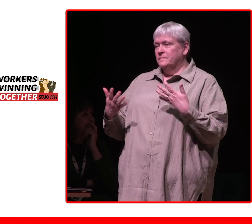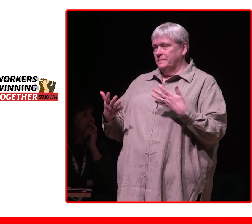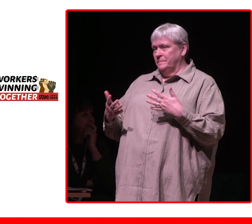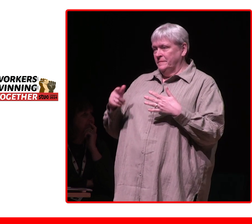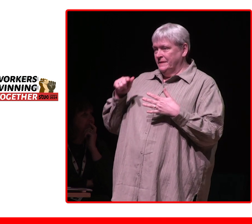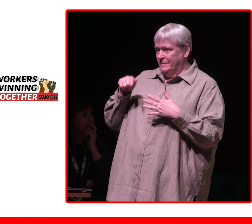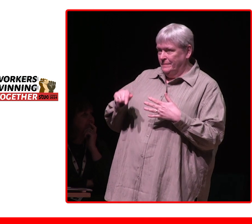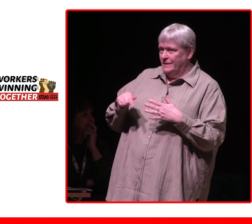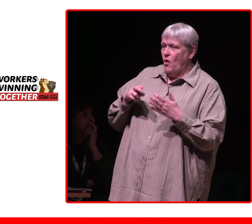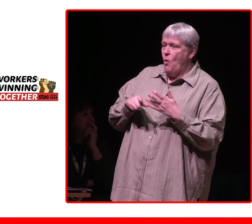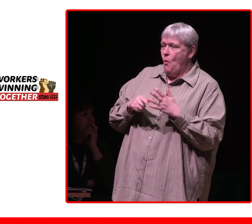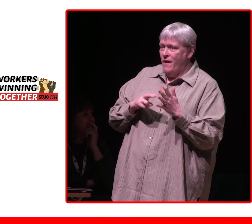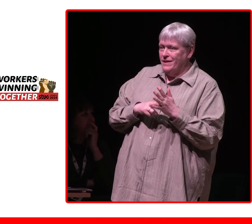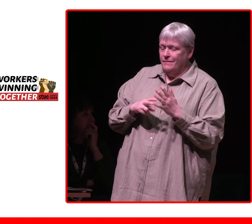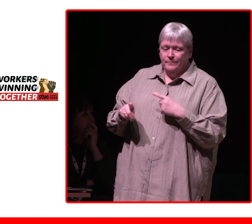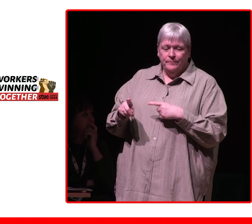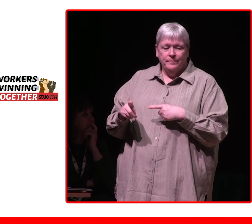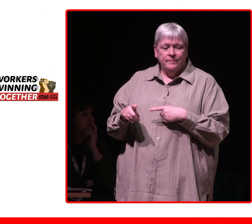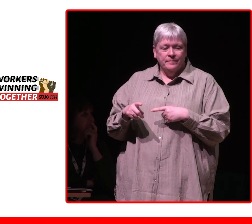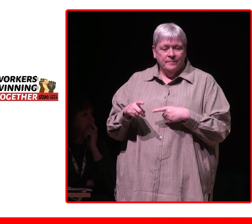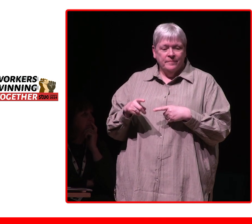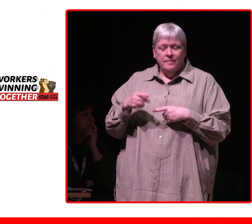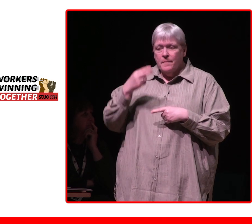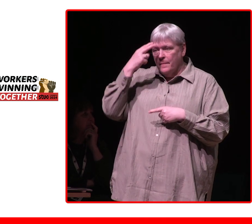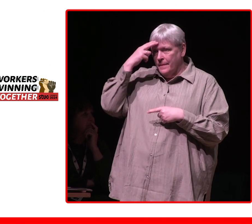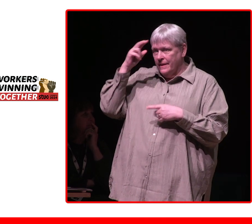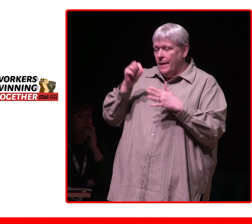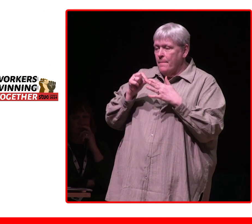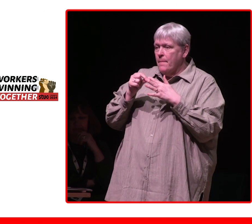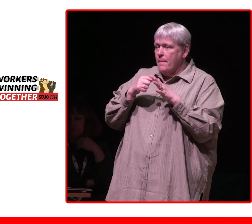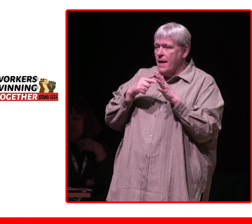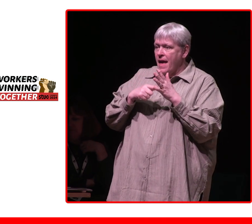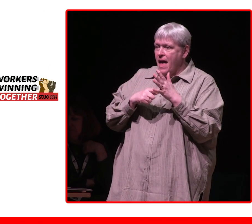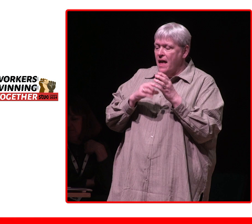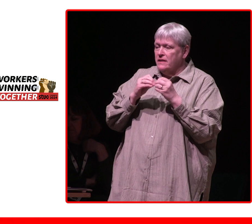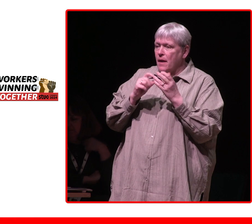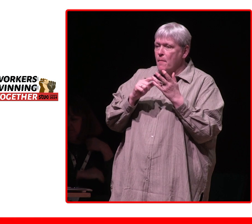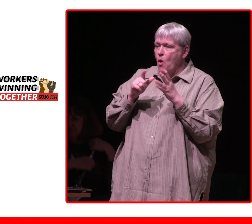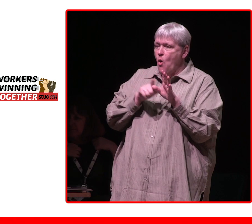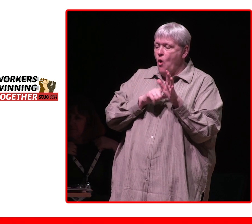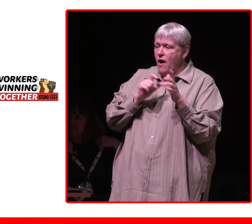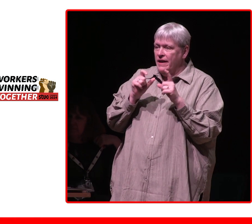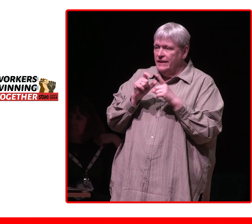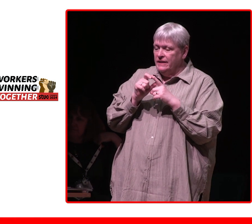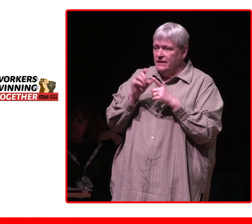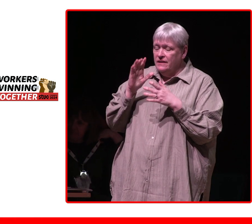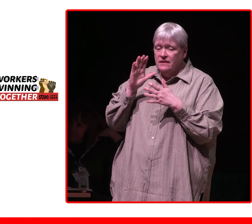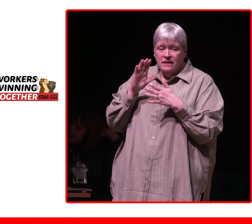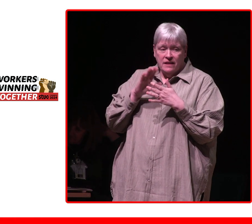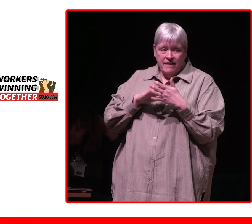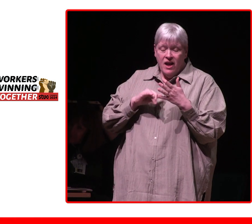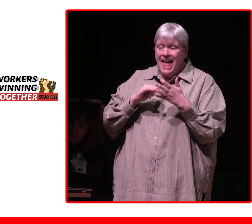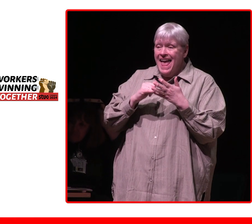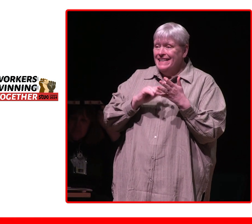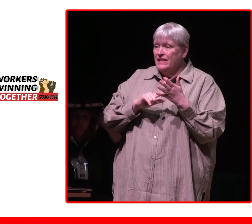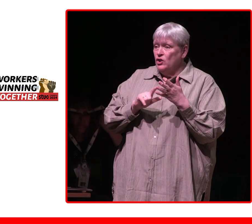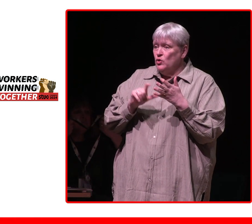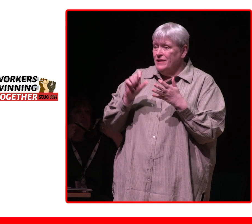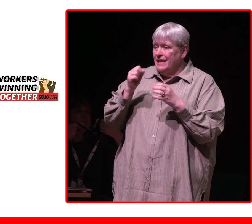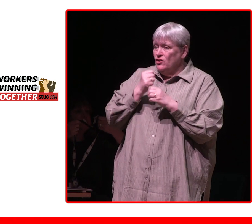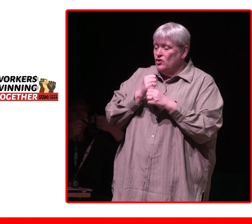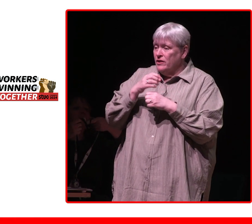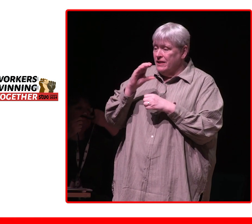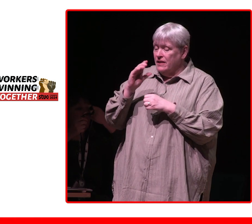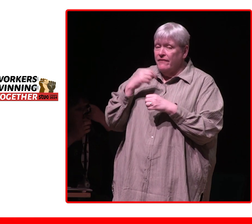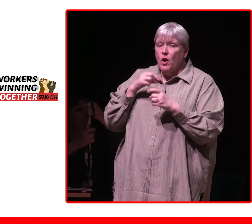Thanks. Congress, my name is Kat Boyd. I sit on the STC General Council from the Public